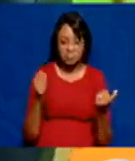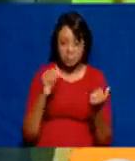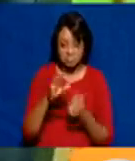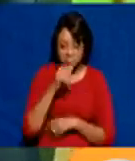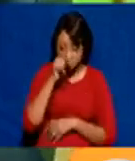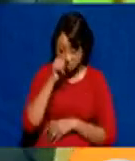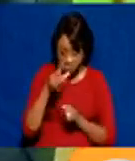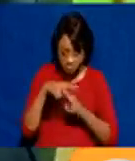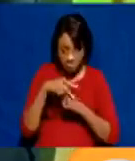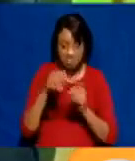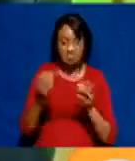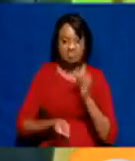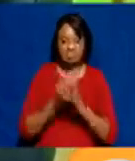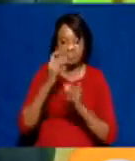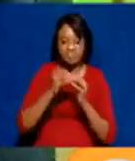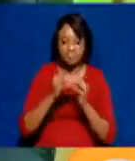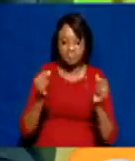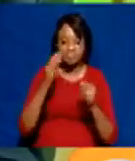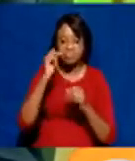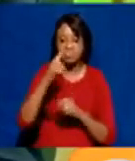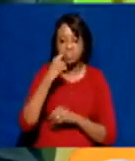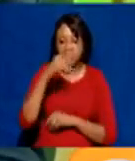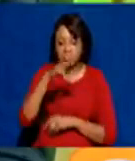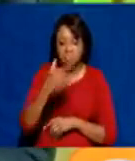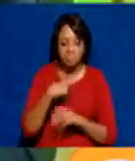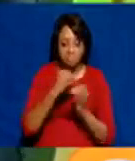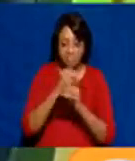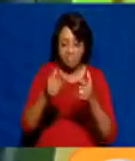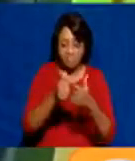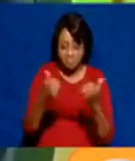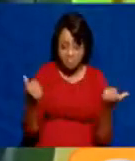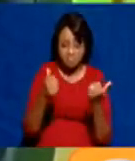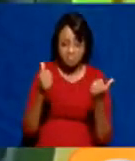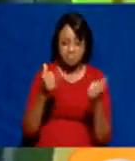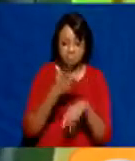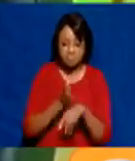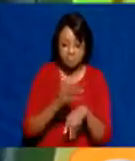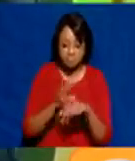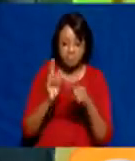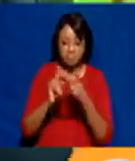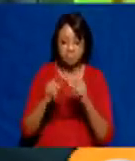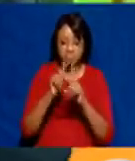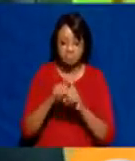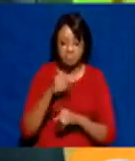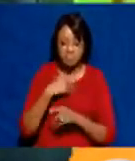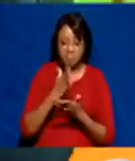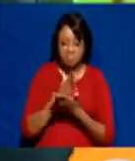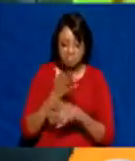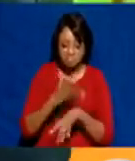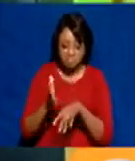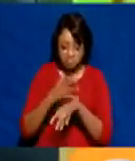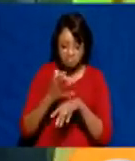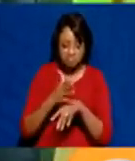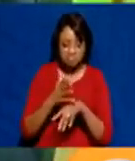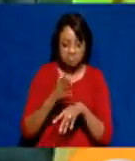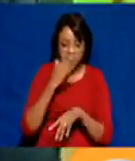a solution for was that there was limited separation of waste at source. Mm. There was undignified waste sector that we had to then make it, you